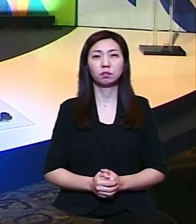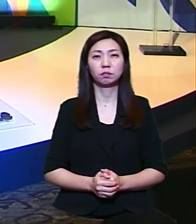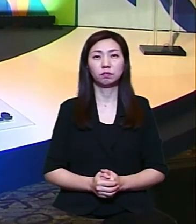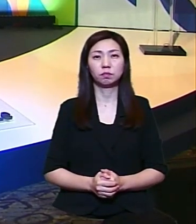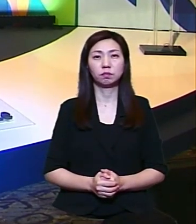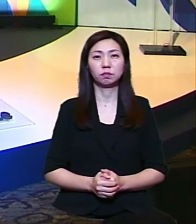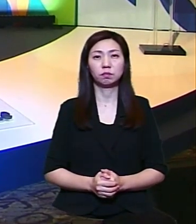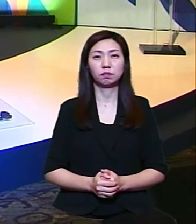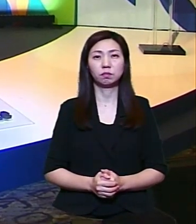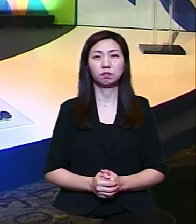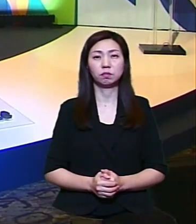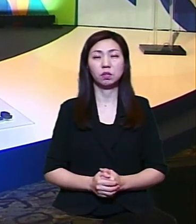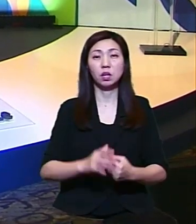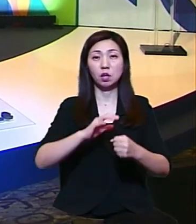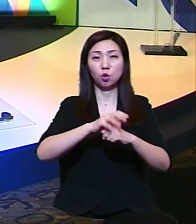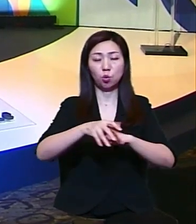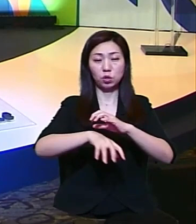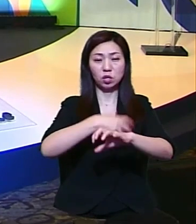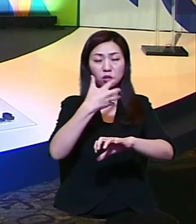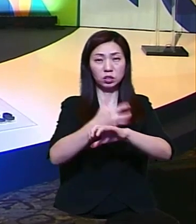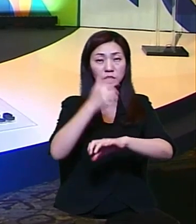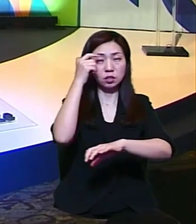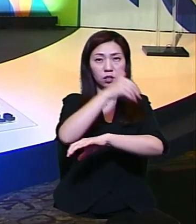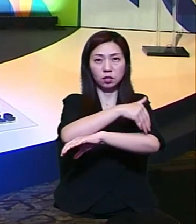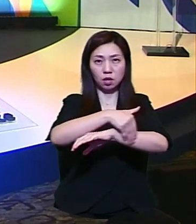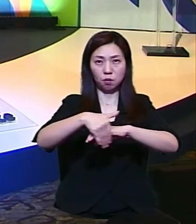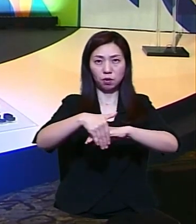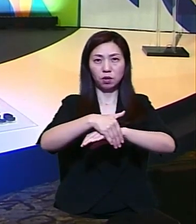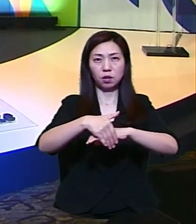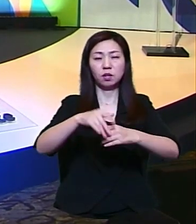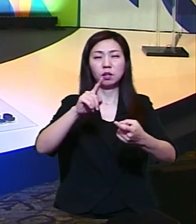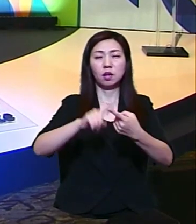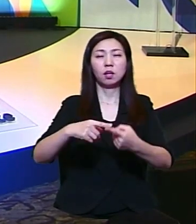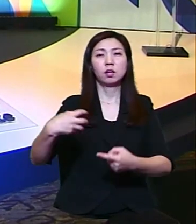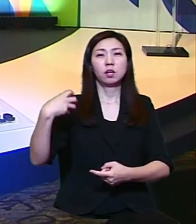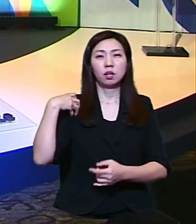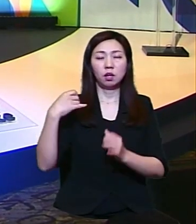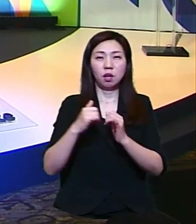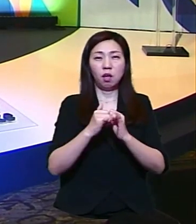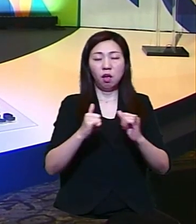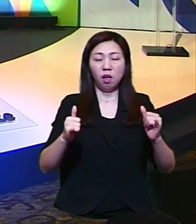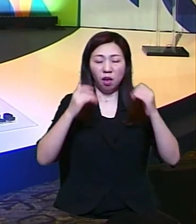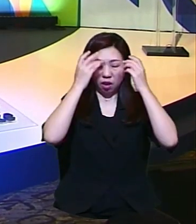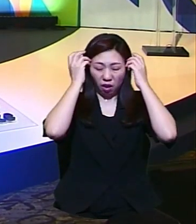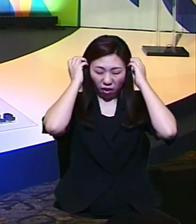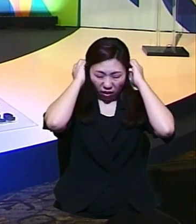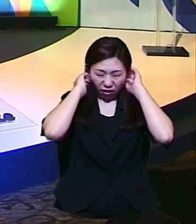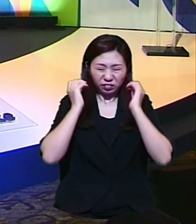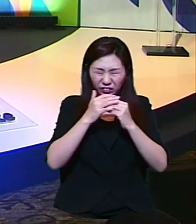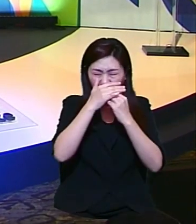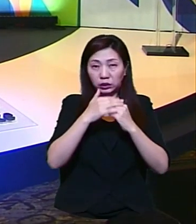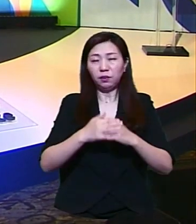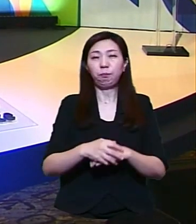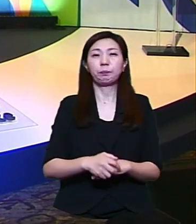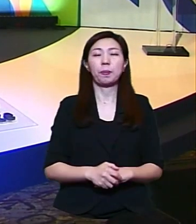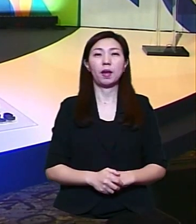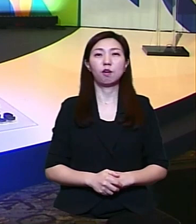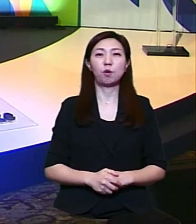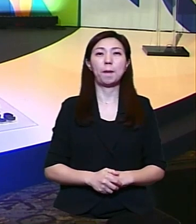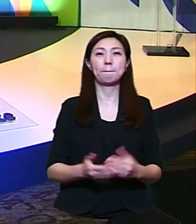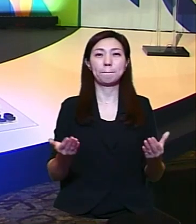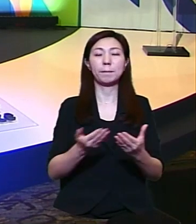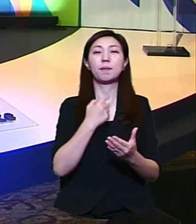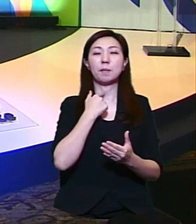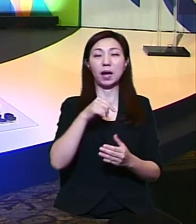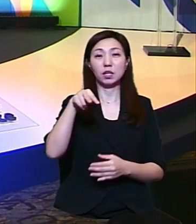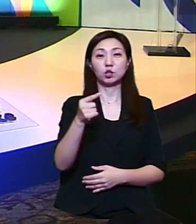Innovation Strategy. As the Chief Director, Dr. Song has managed both